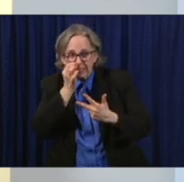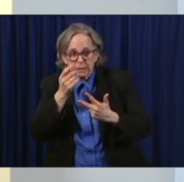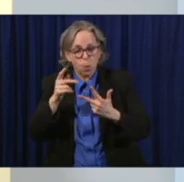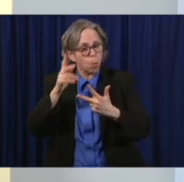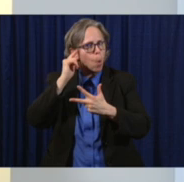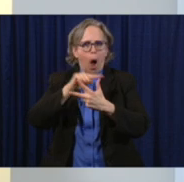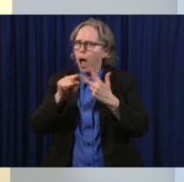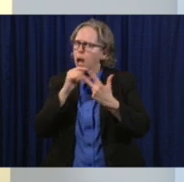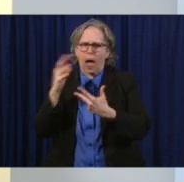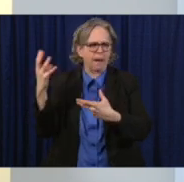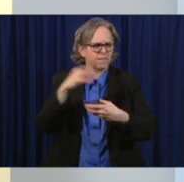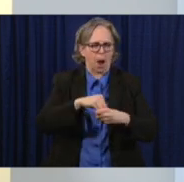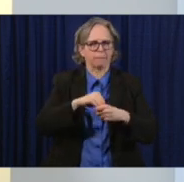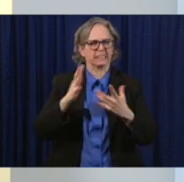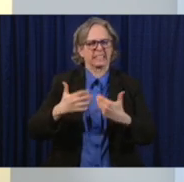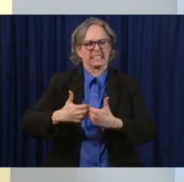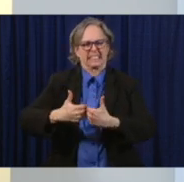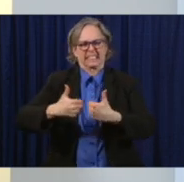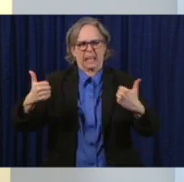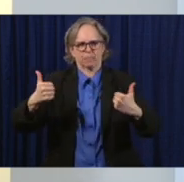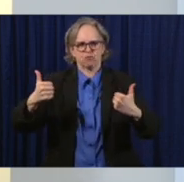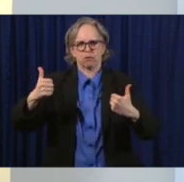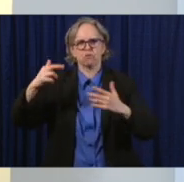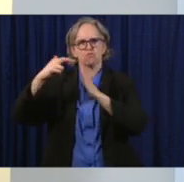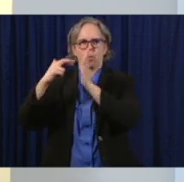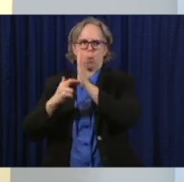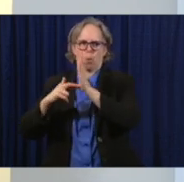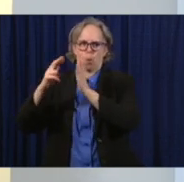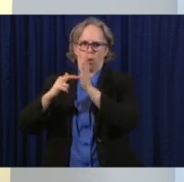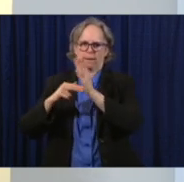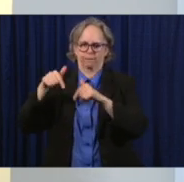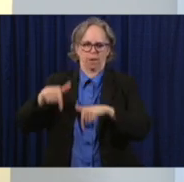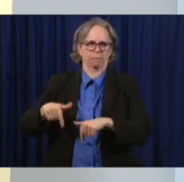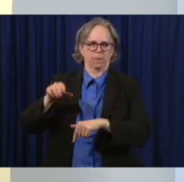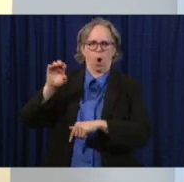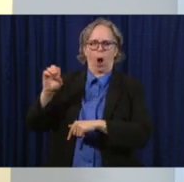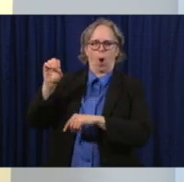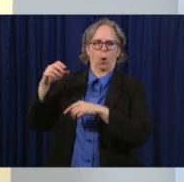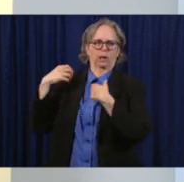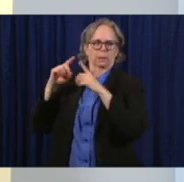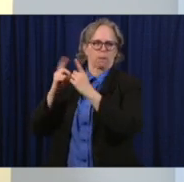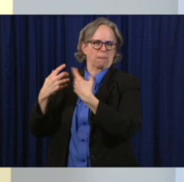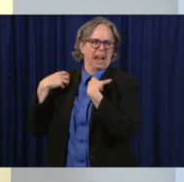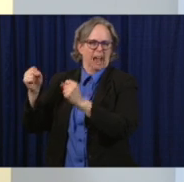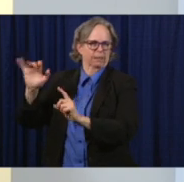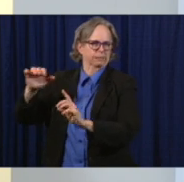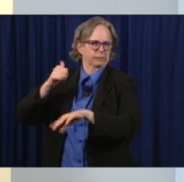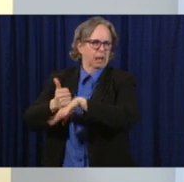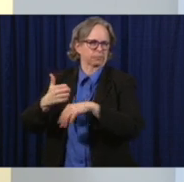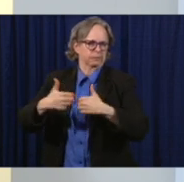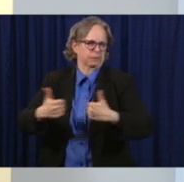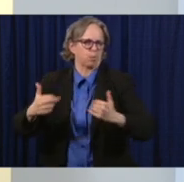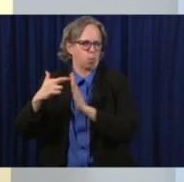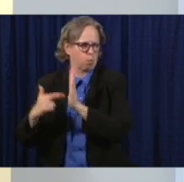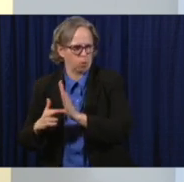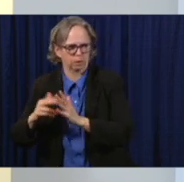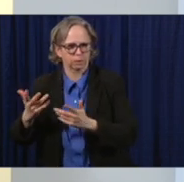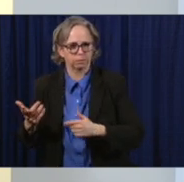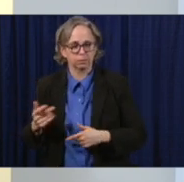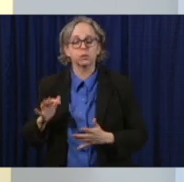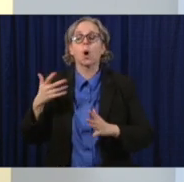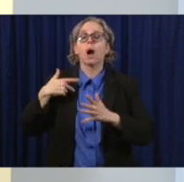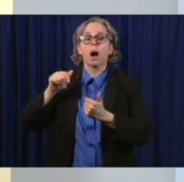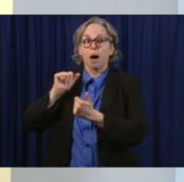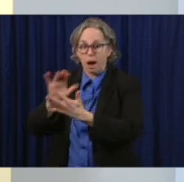the Ohio Department of Health. Those issues have been resolved. There is agreement on what the protocols should be,